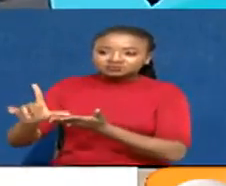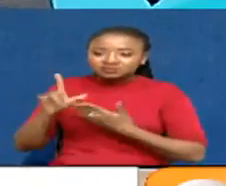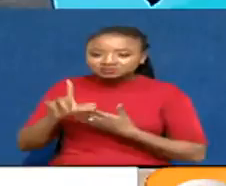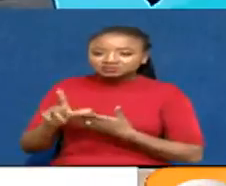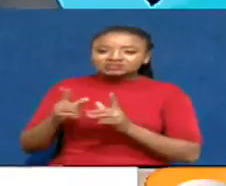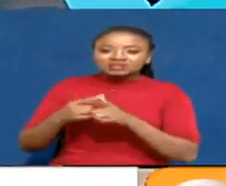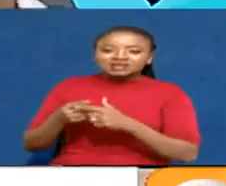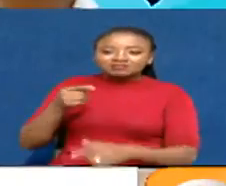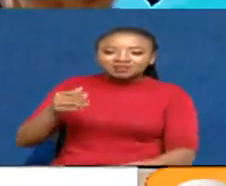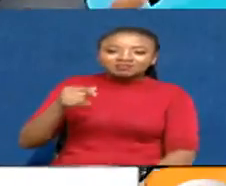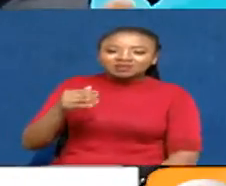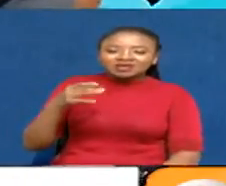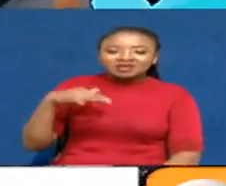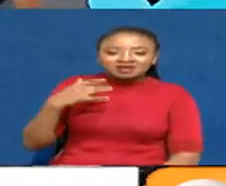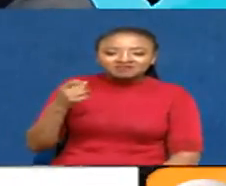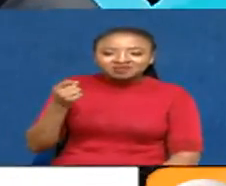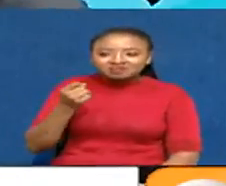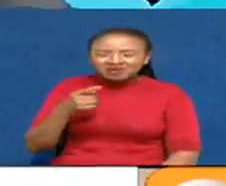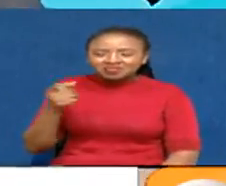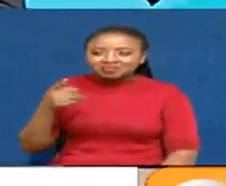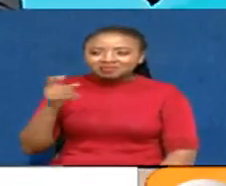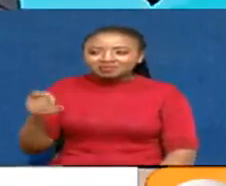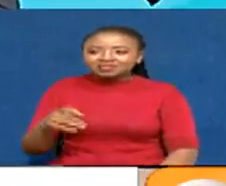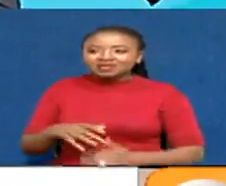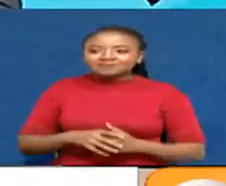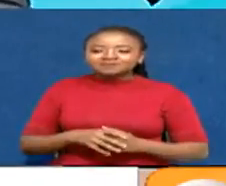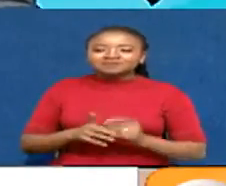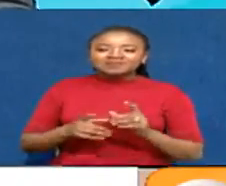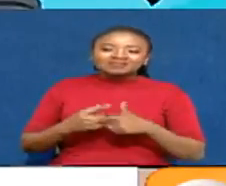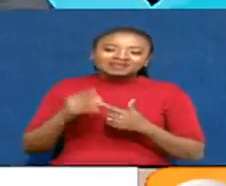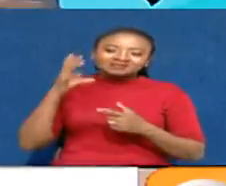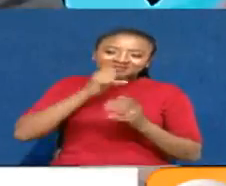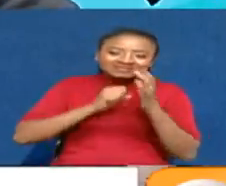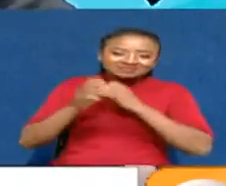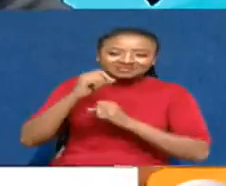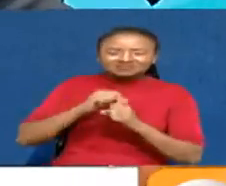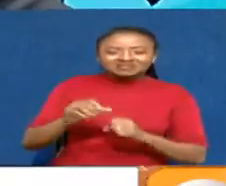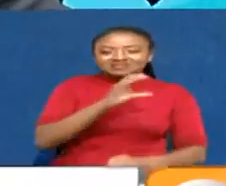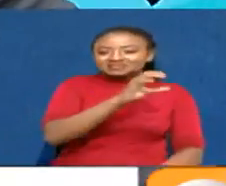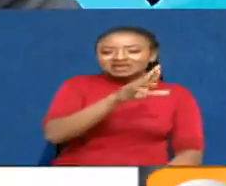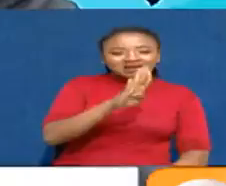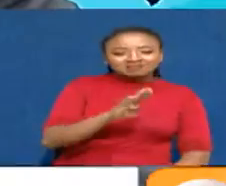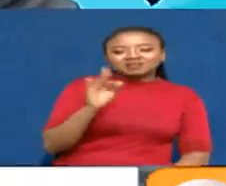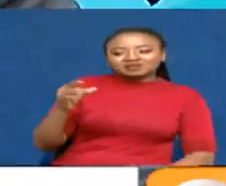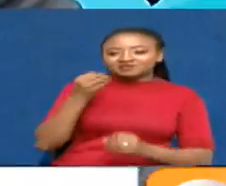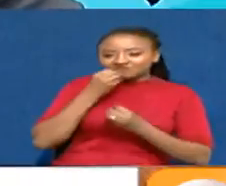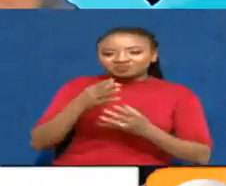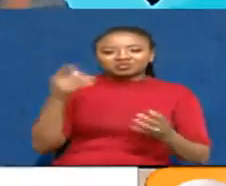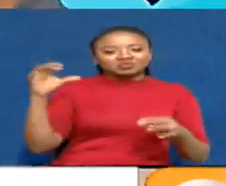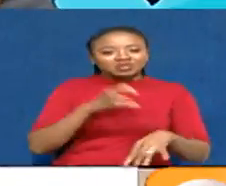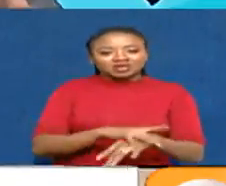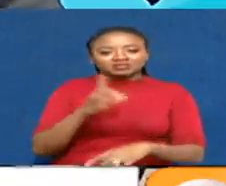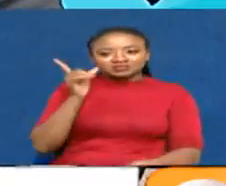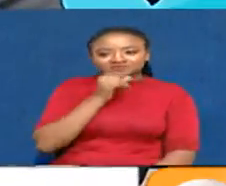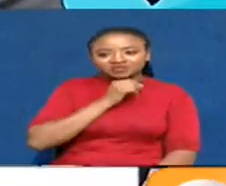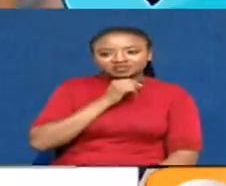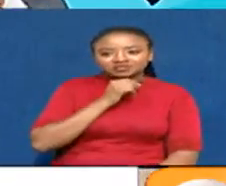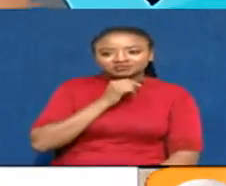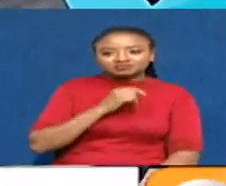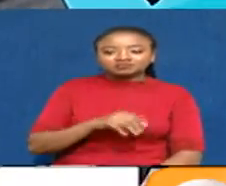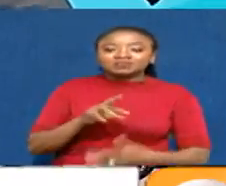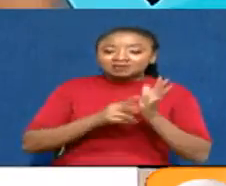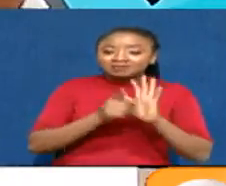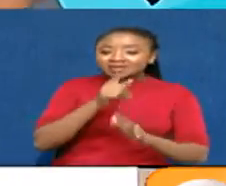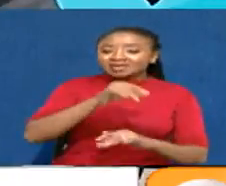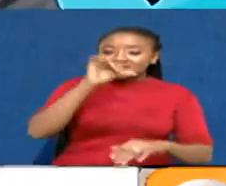misses a third month and then pays the other 2 months, all that data is in the CRB. The CRB is not a bad thing. That's the misconception.